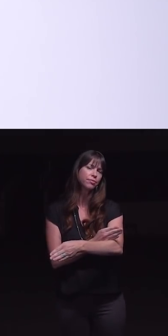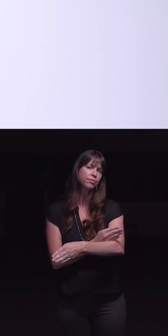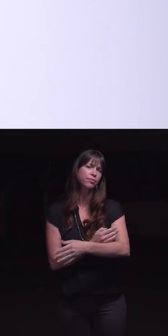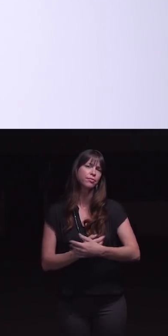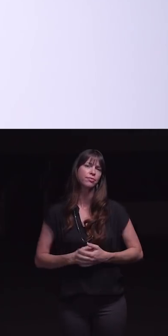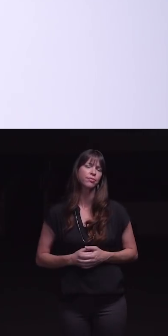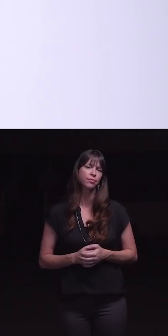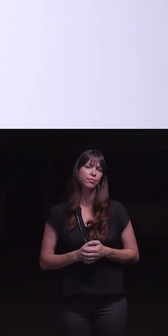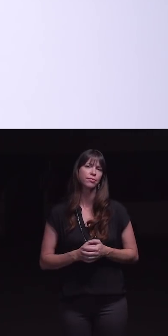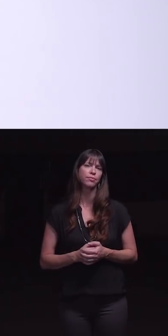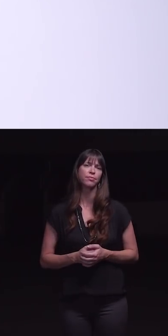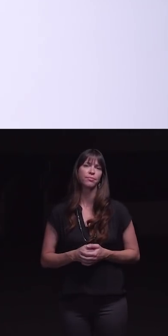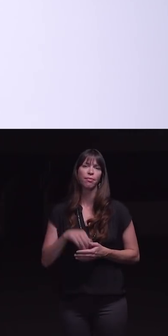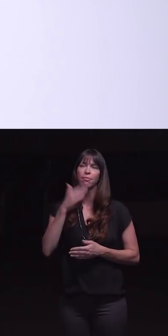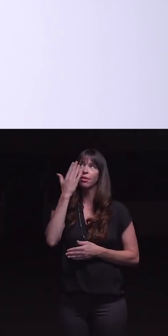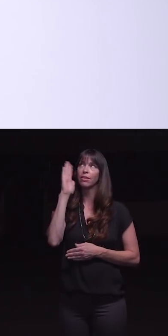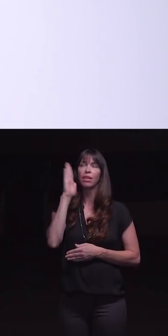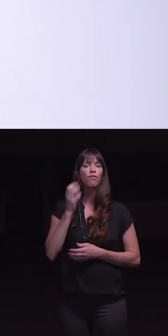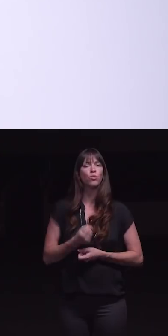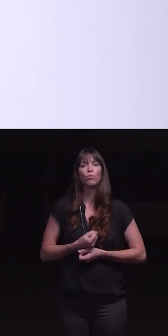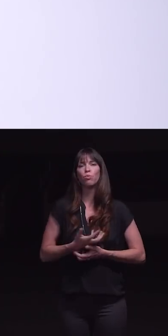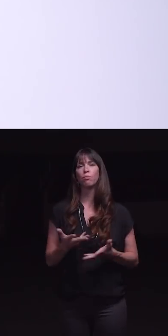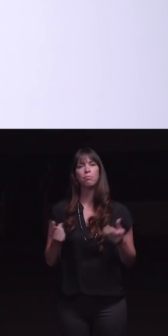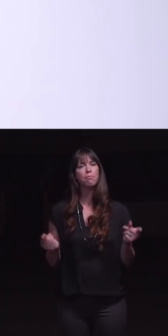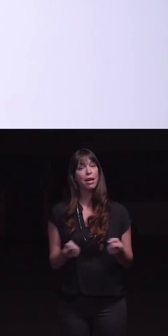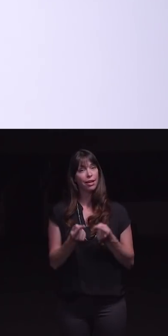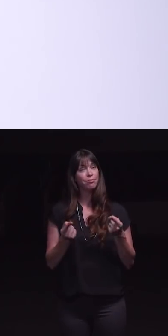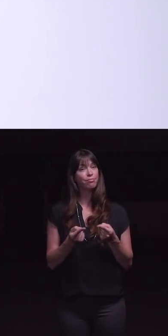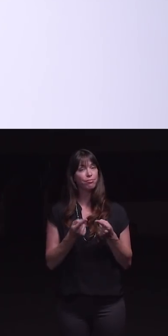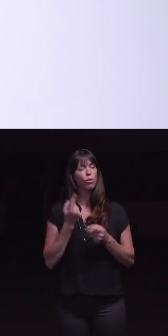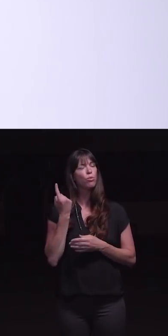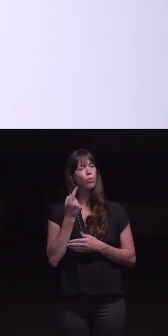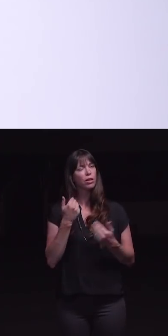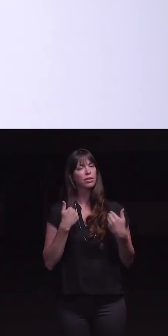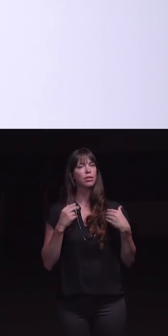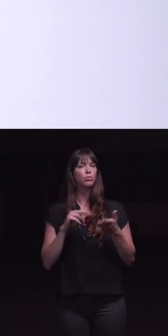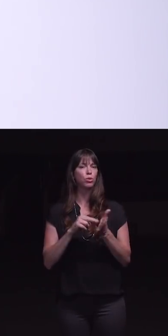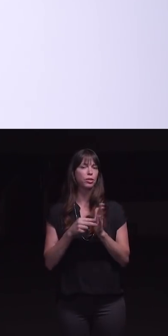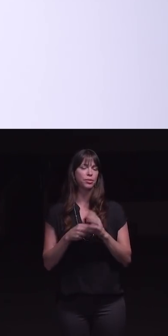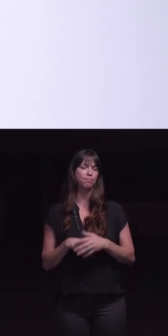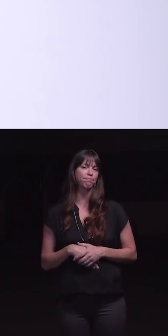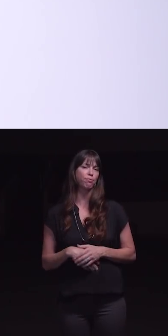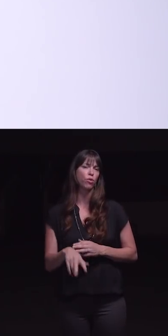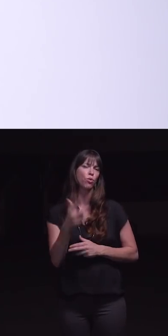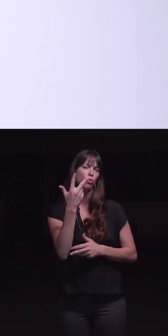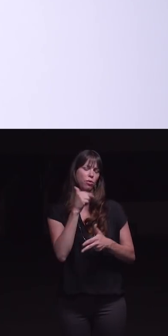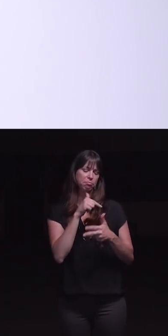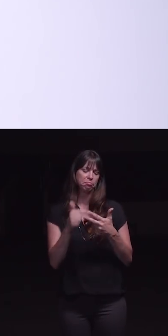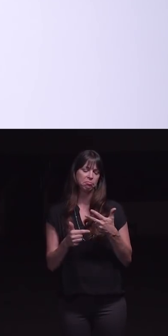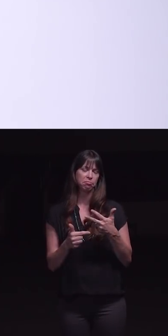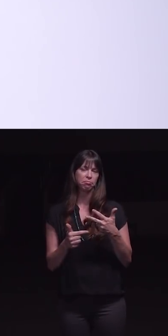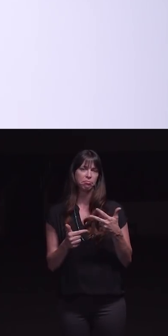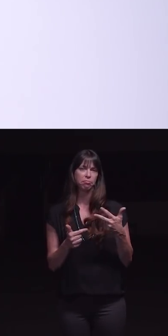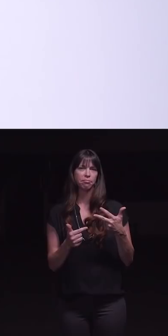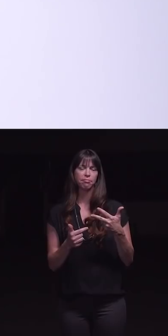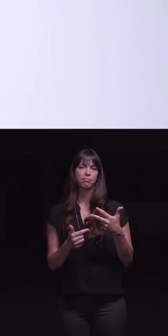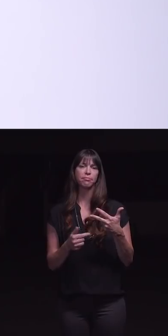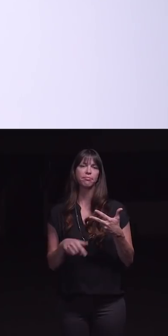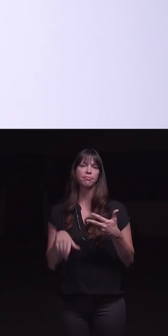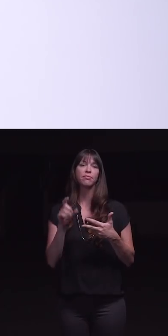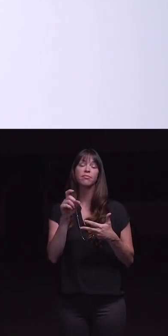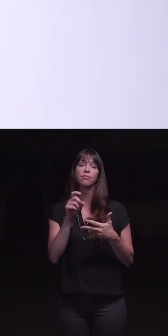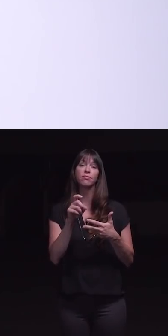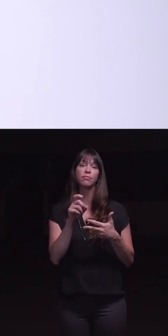waste a pain like our God who doesn't waste a pain? I just want to give three reflections right now. And it has to do with